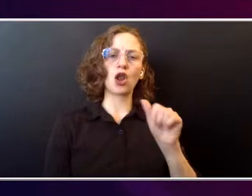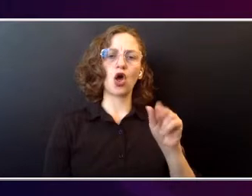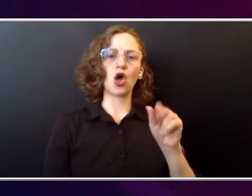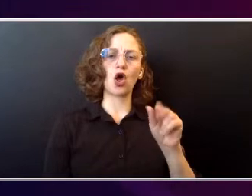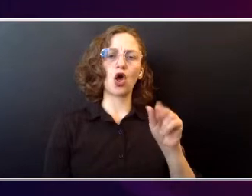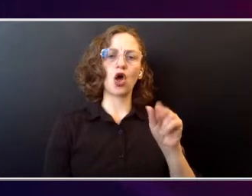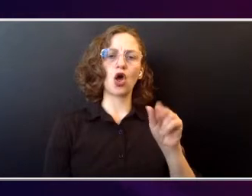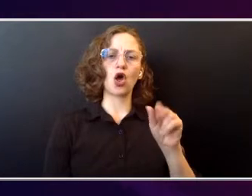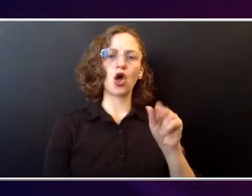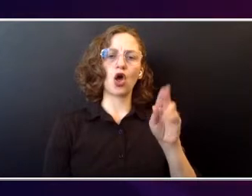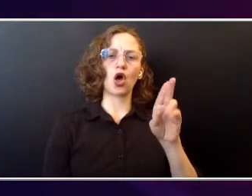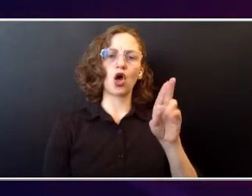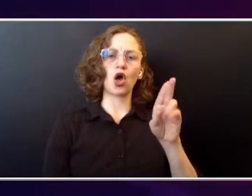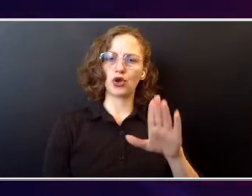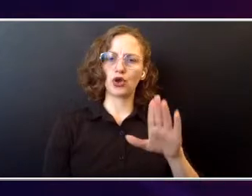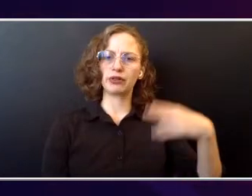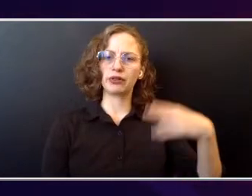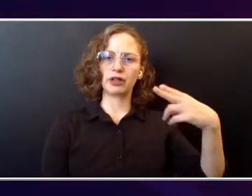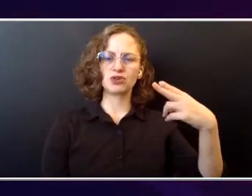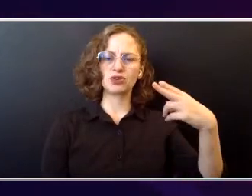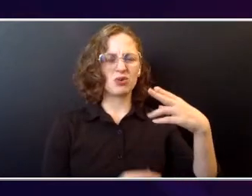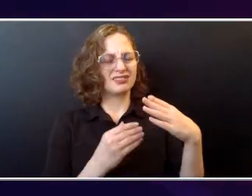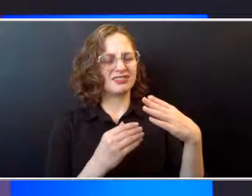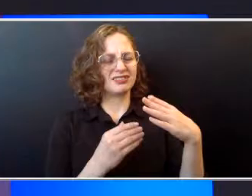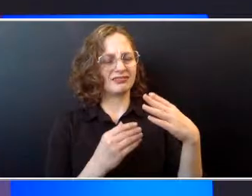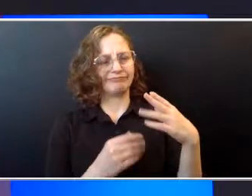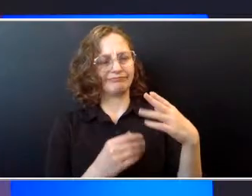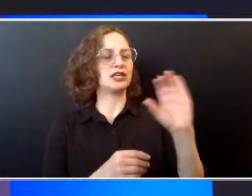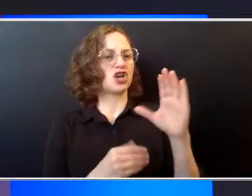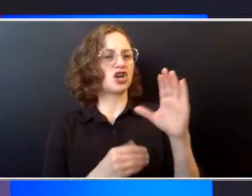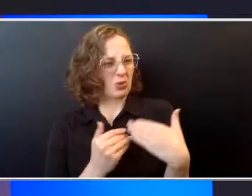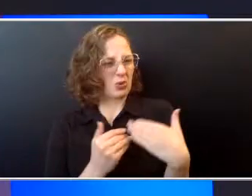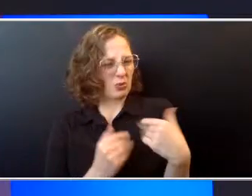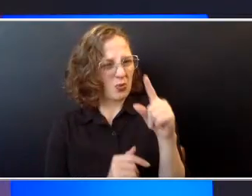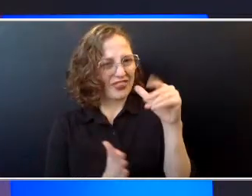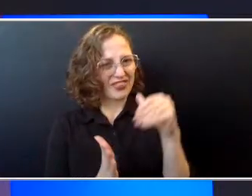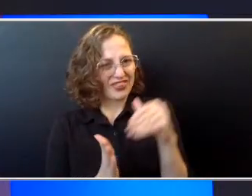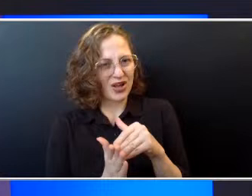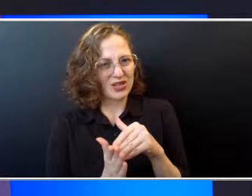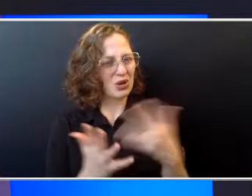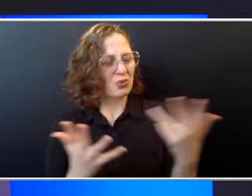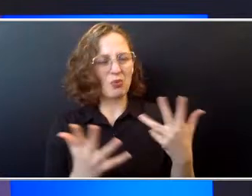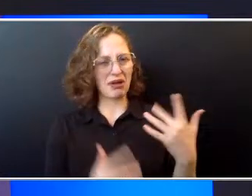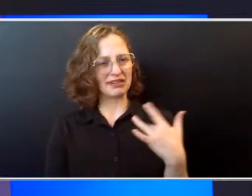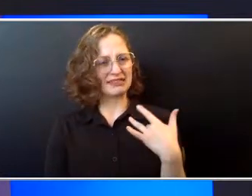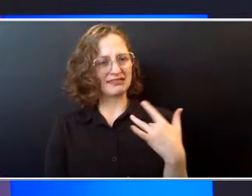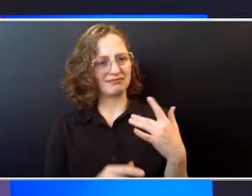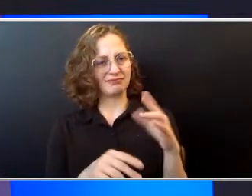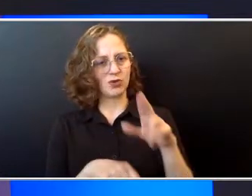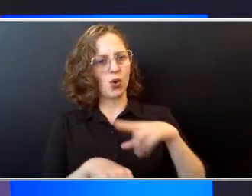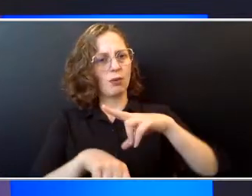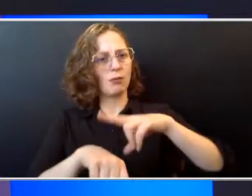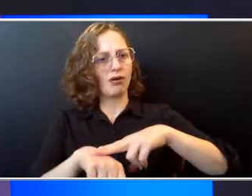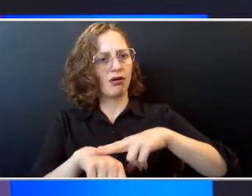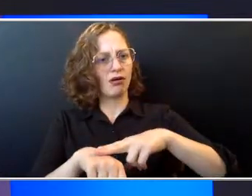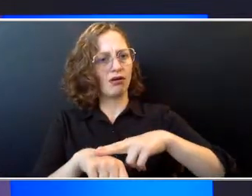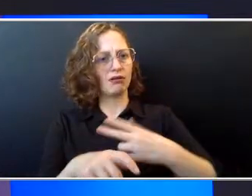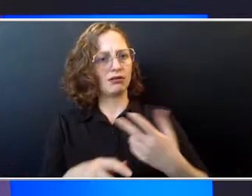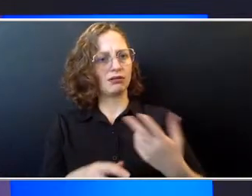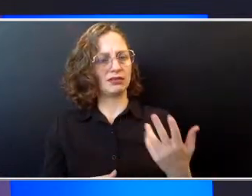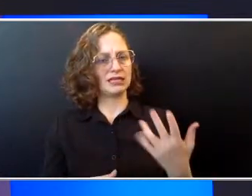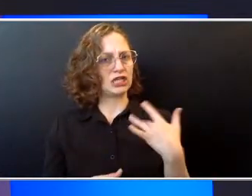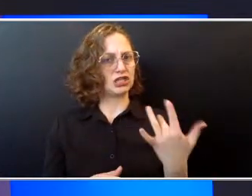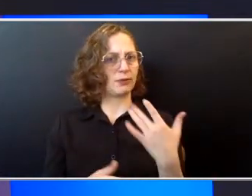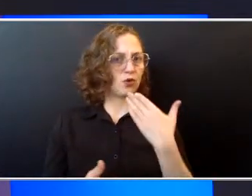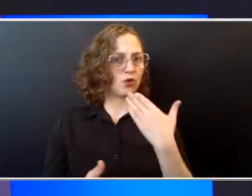1,000. What's a typical, Dr. Love, you see people on the front line. Is there a typical good cholesterol, bad cholesterol, or do you not like to get into